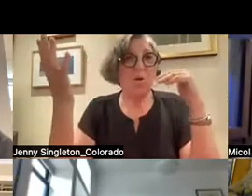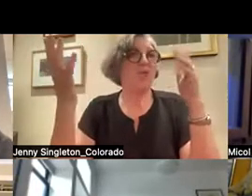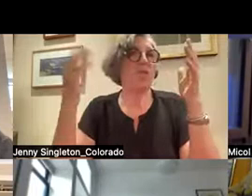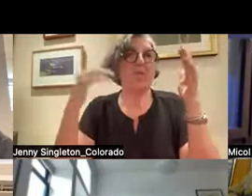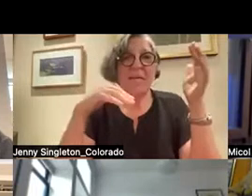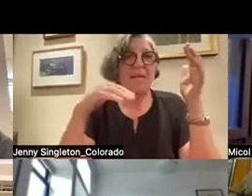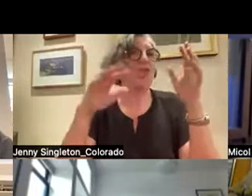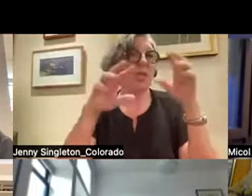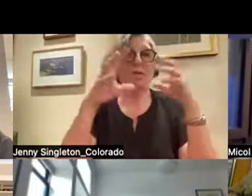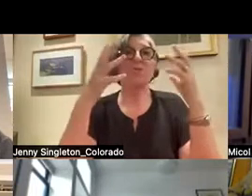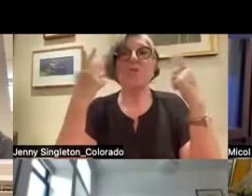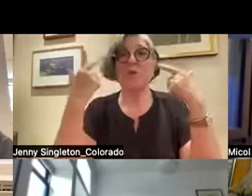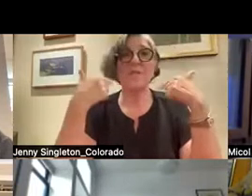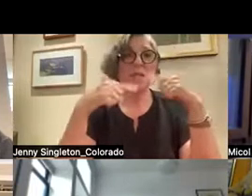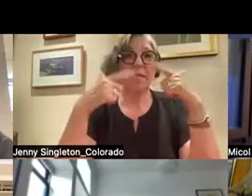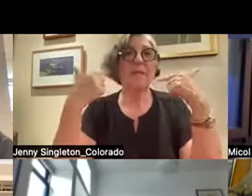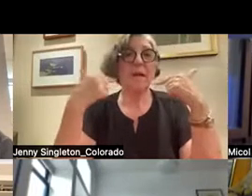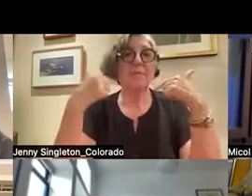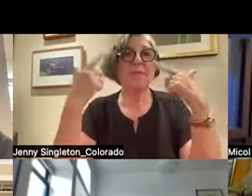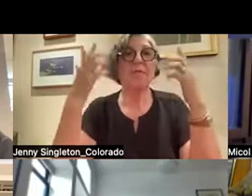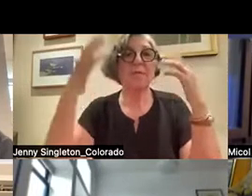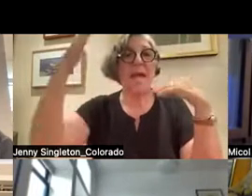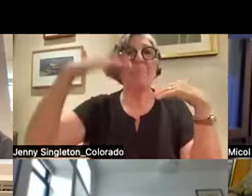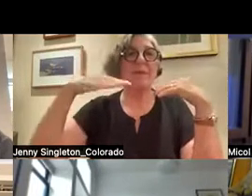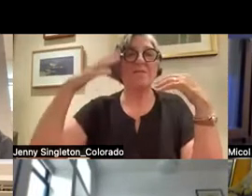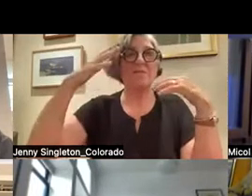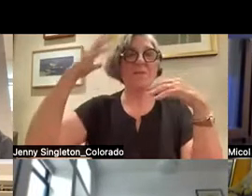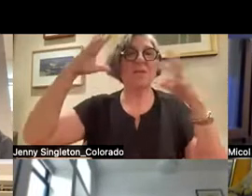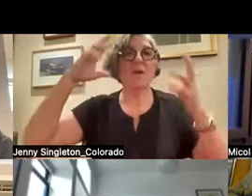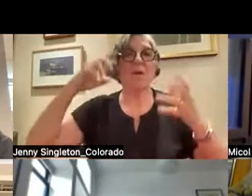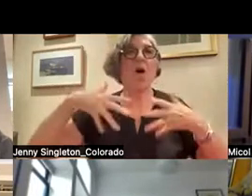WH question, negation, those are all done through this